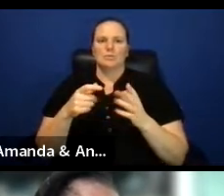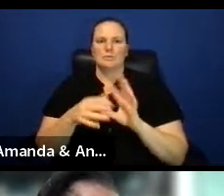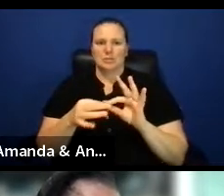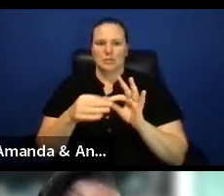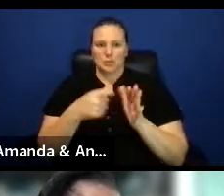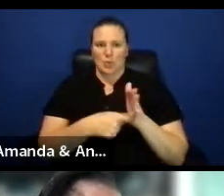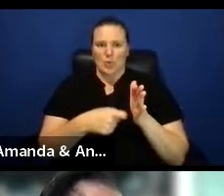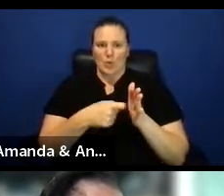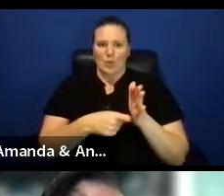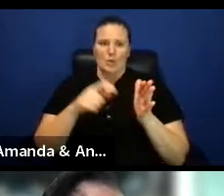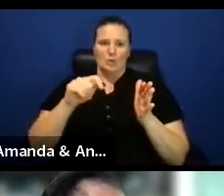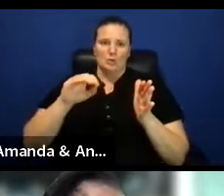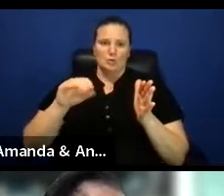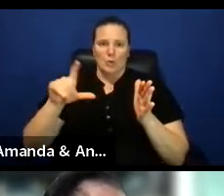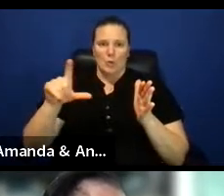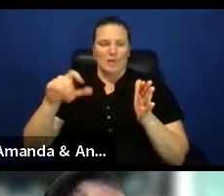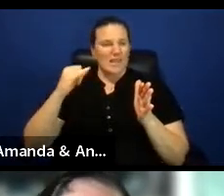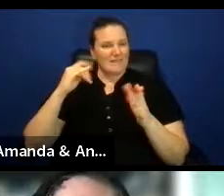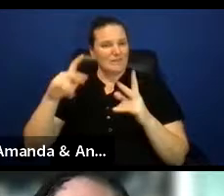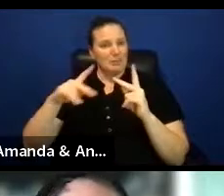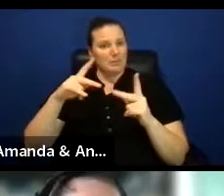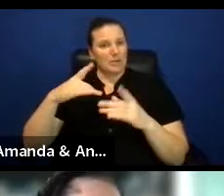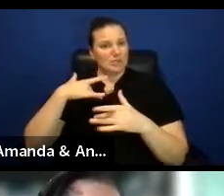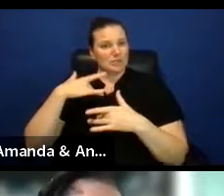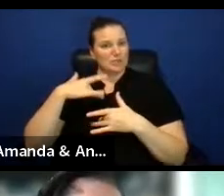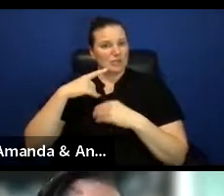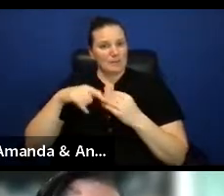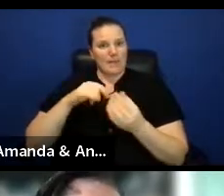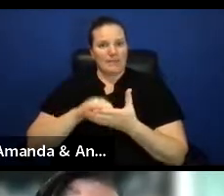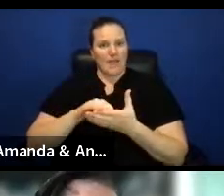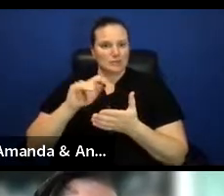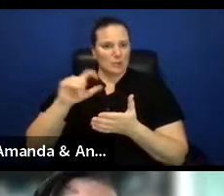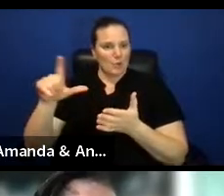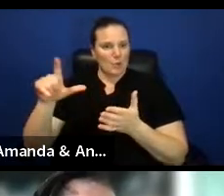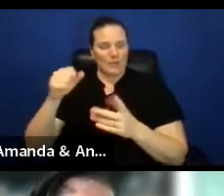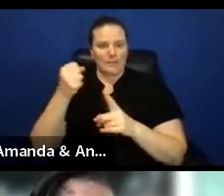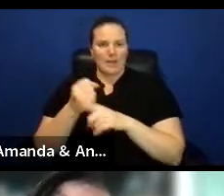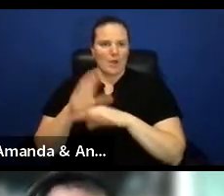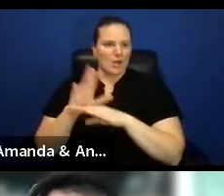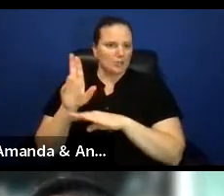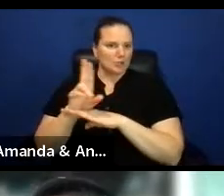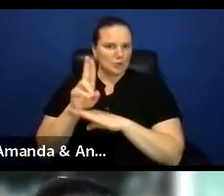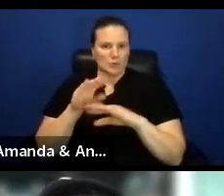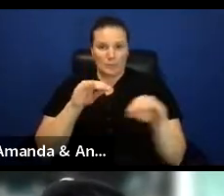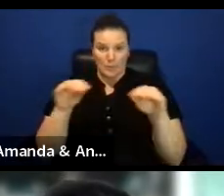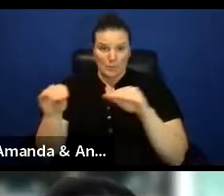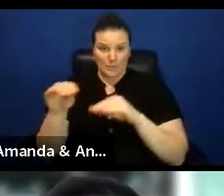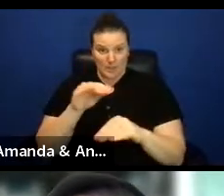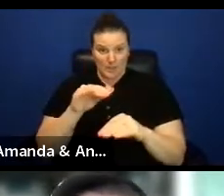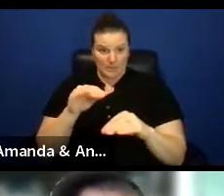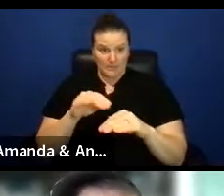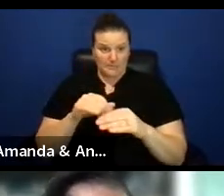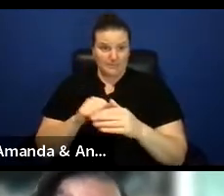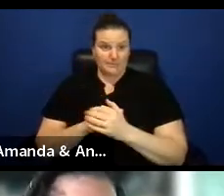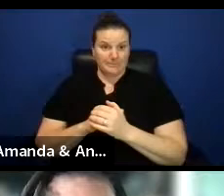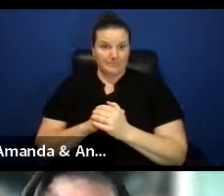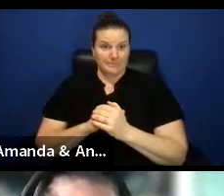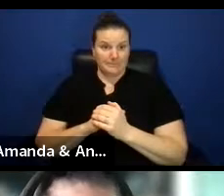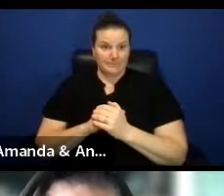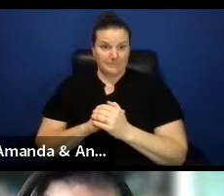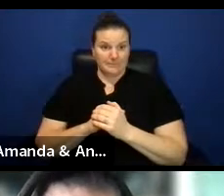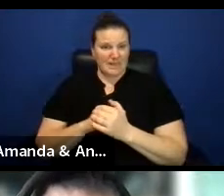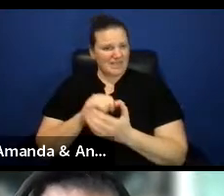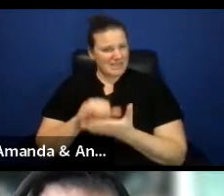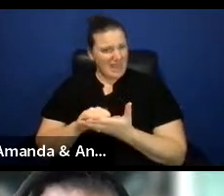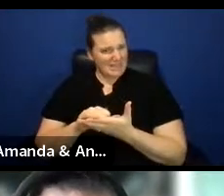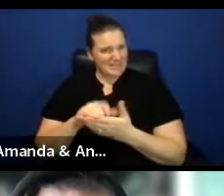is, if people have concerns about tolling, the impact on their use and movement and all that kind of stuff, is this